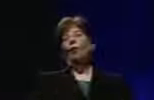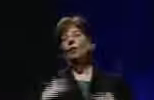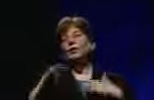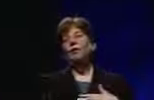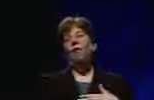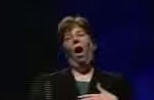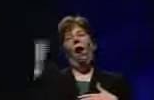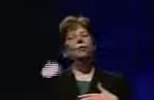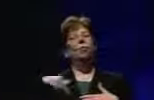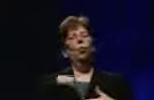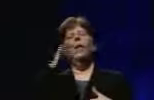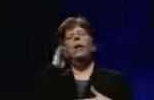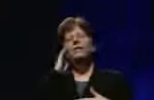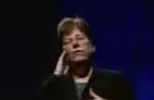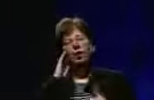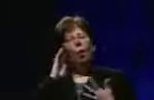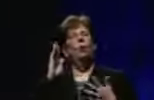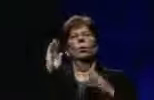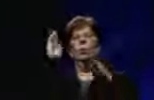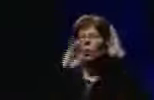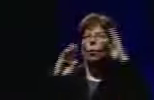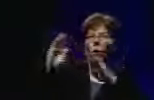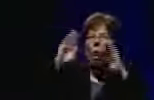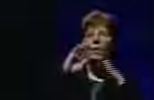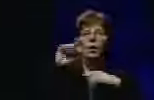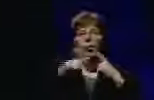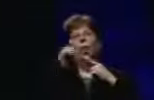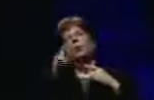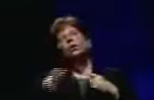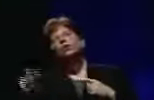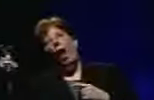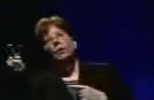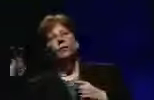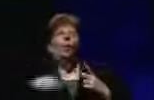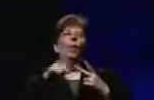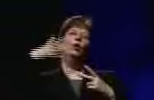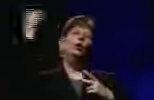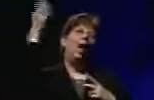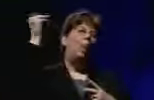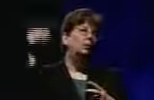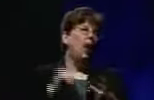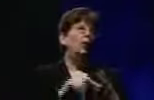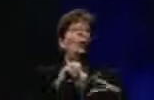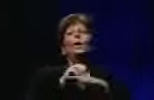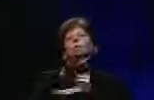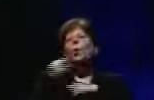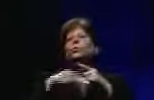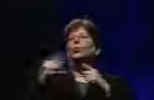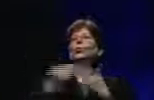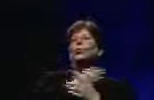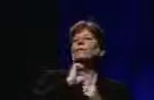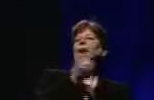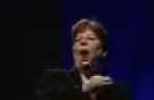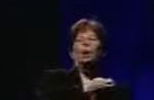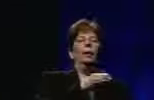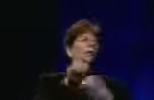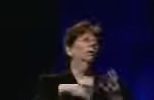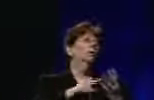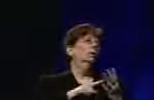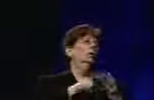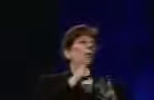constant ritual of being worried when we travel, when he goes outside, when he's exposed to a new environment, about